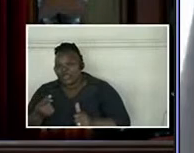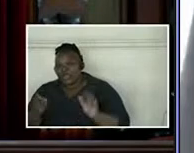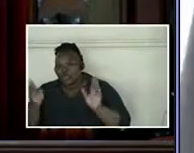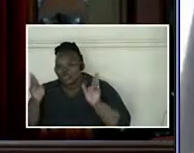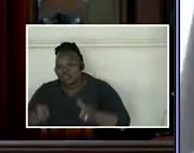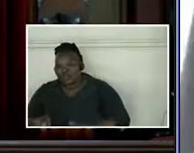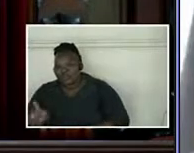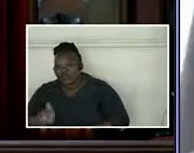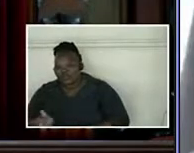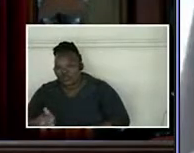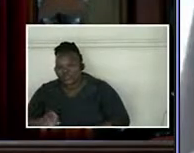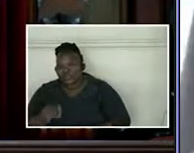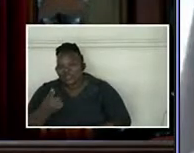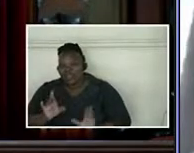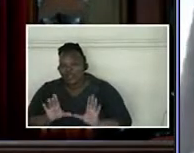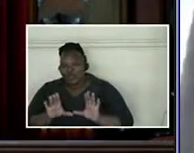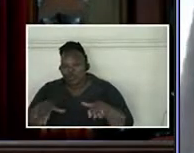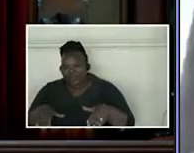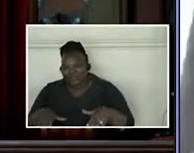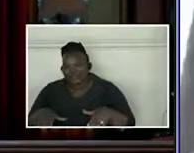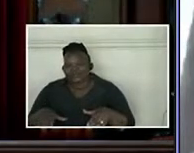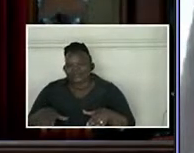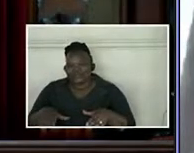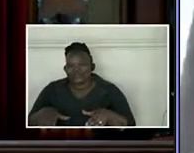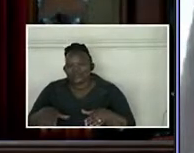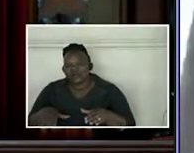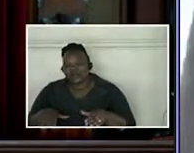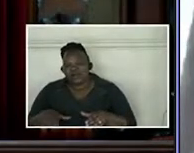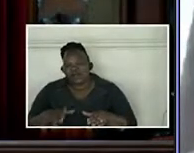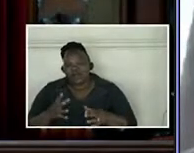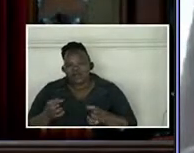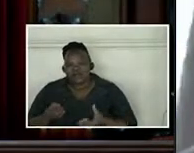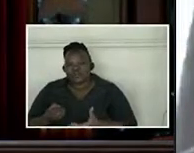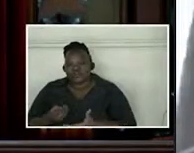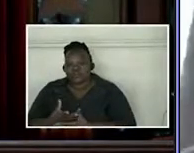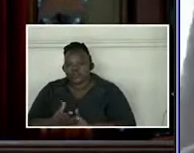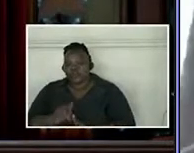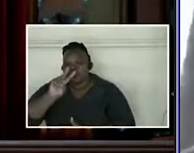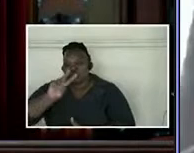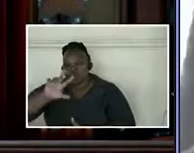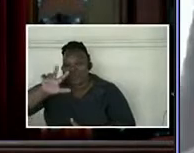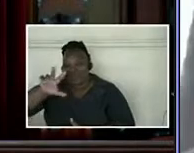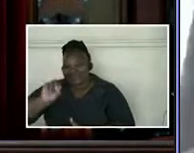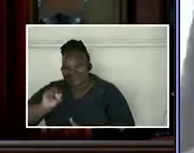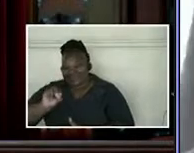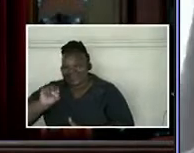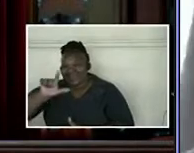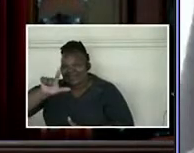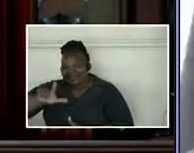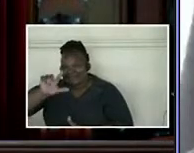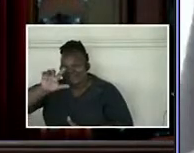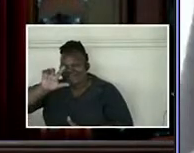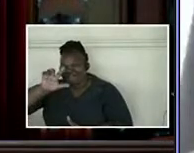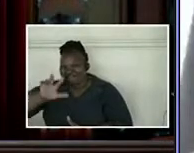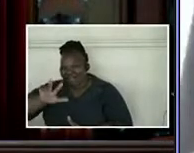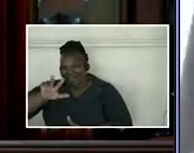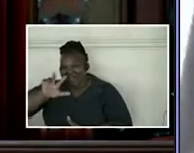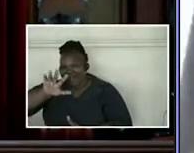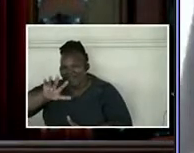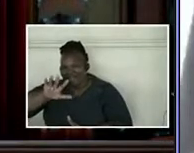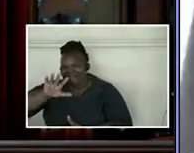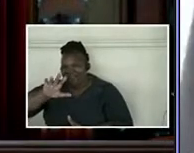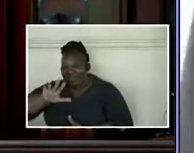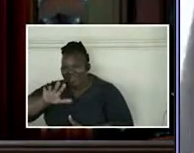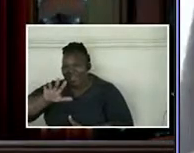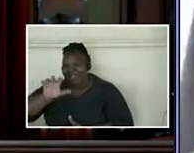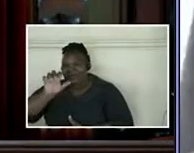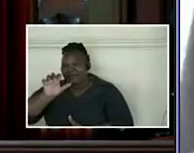has noted that it includes in the budget 280 759 million is to prioritize